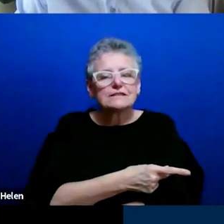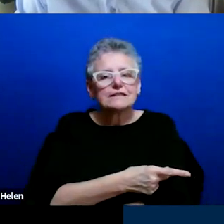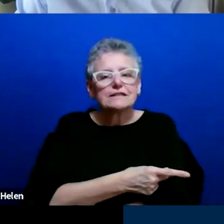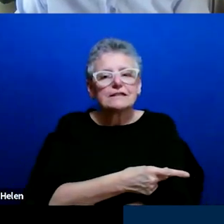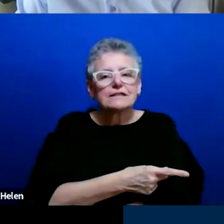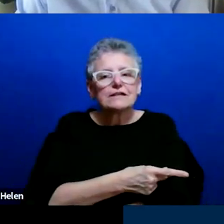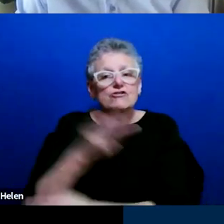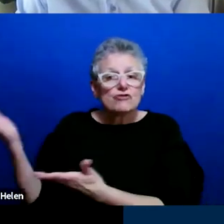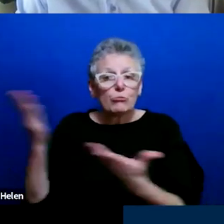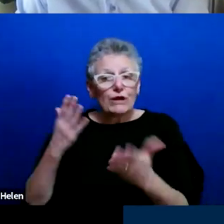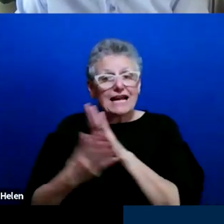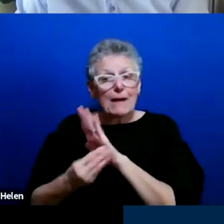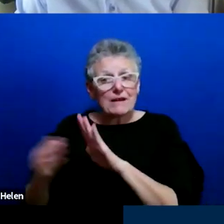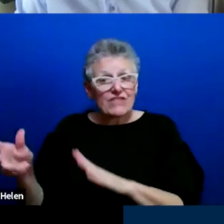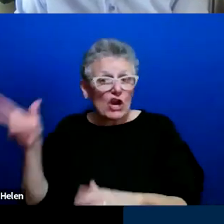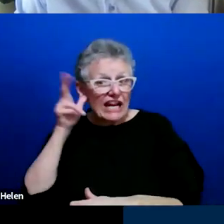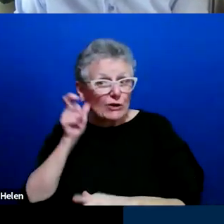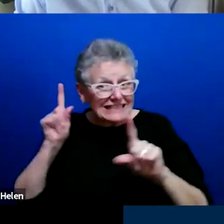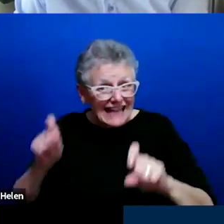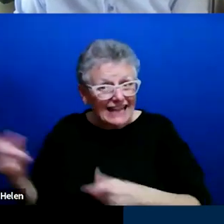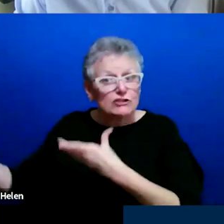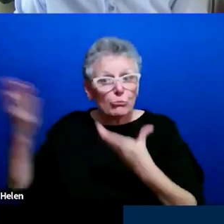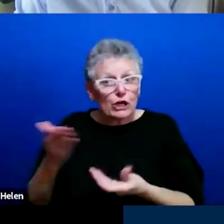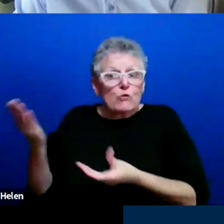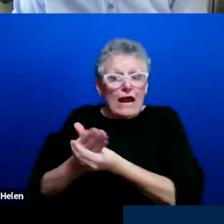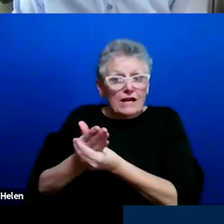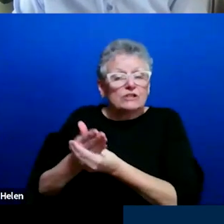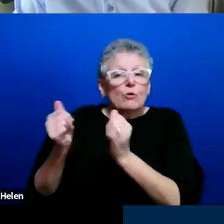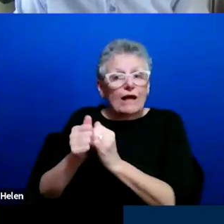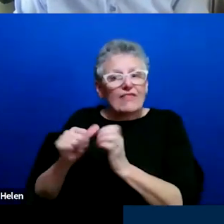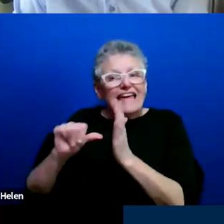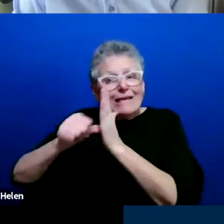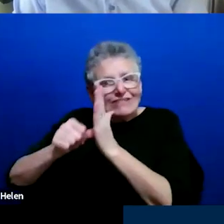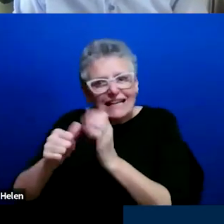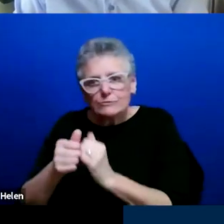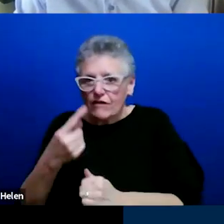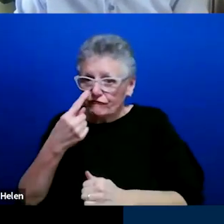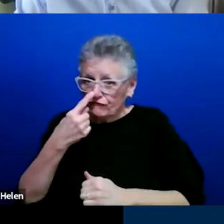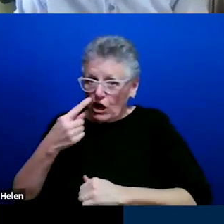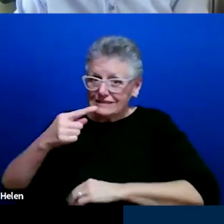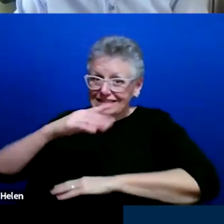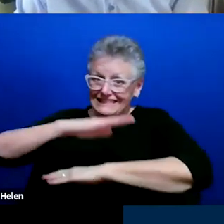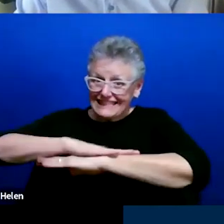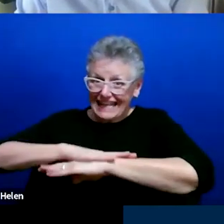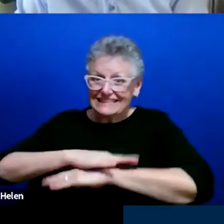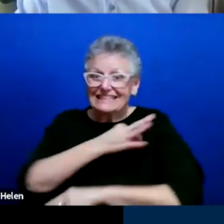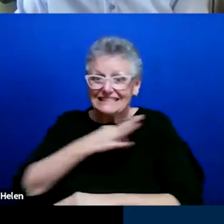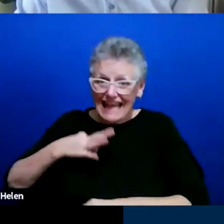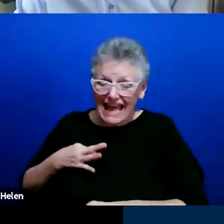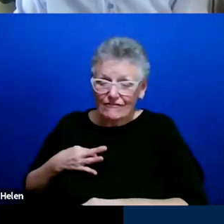to bring a copy of their hearing test, bring their records with them, emphasize with your front desk staff that they do